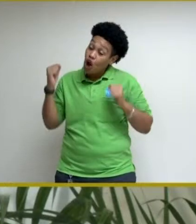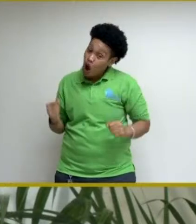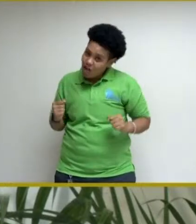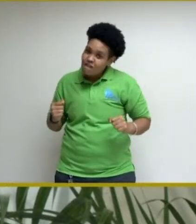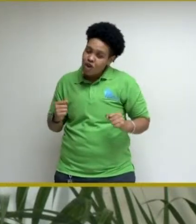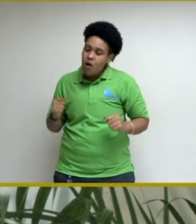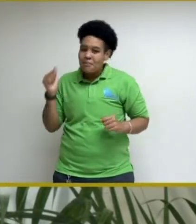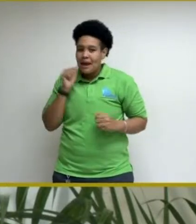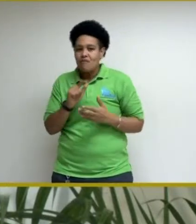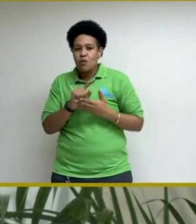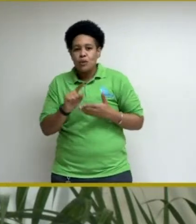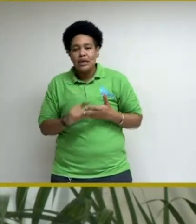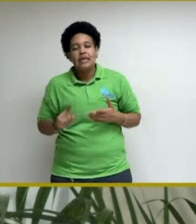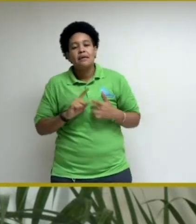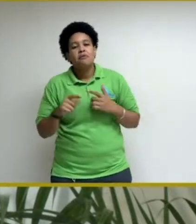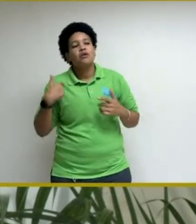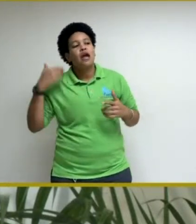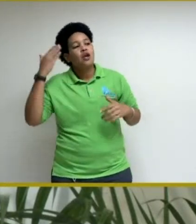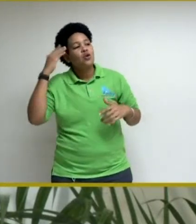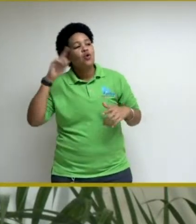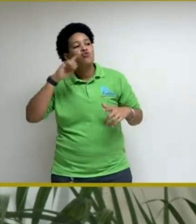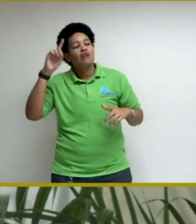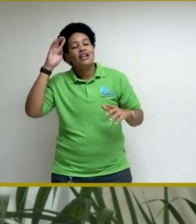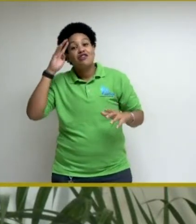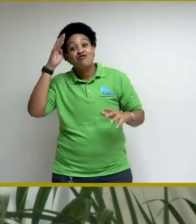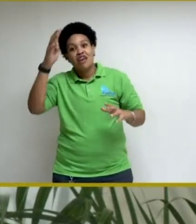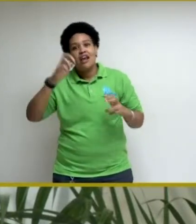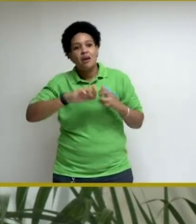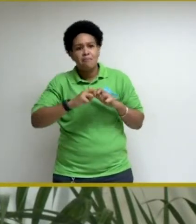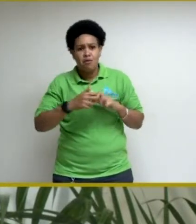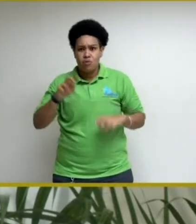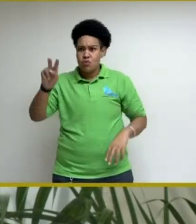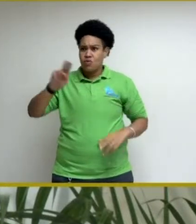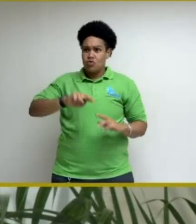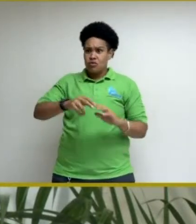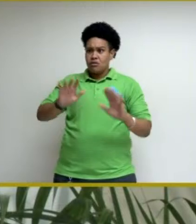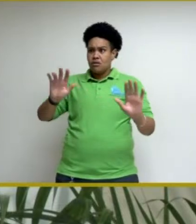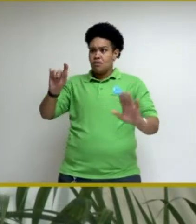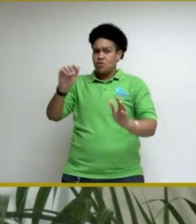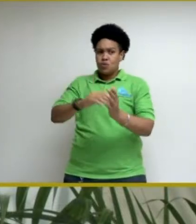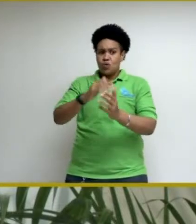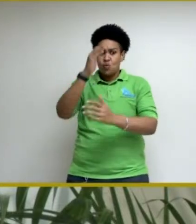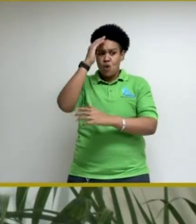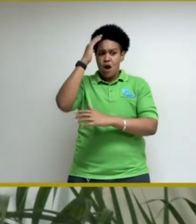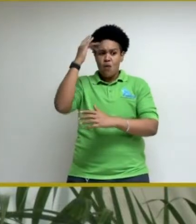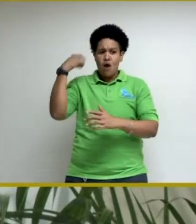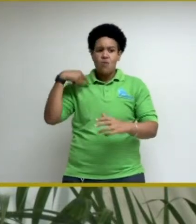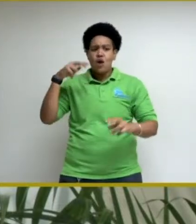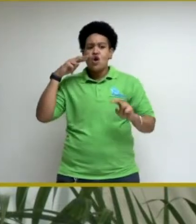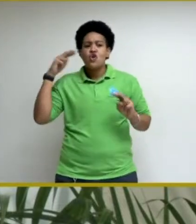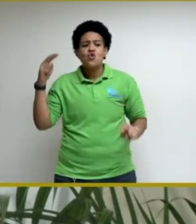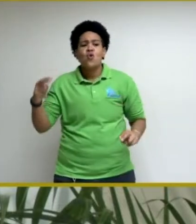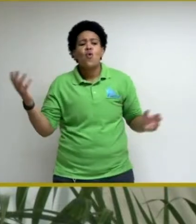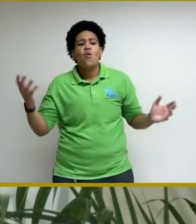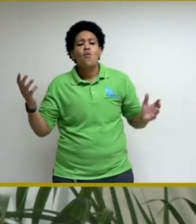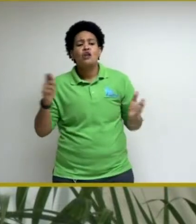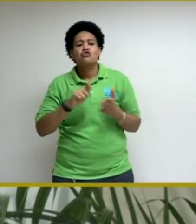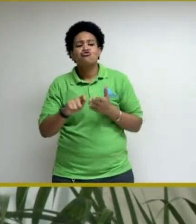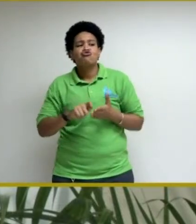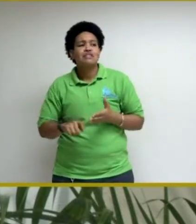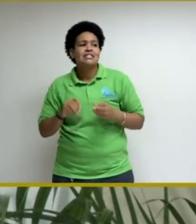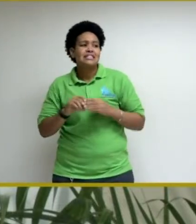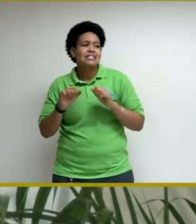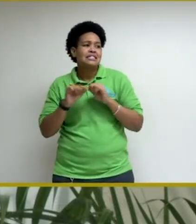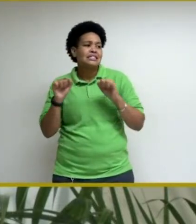I do know that it really does create a problem when you look at the numbers, because we are looking at what is written in